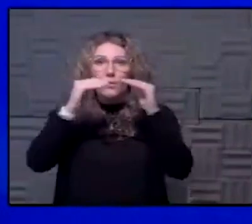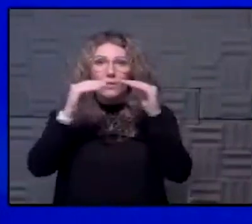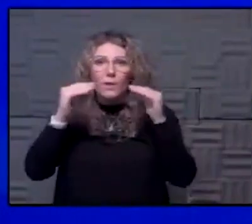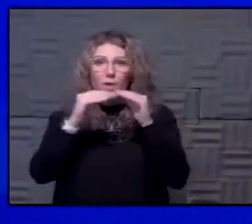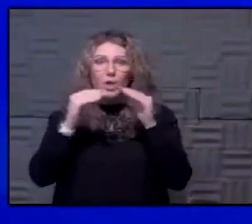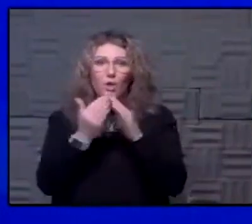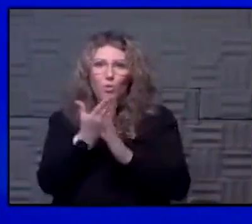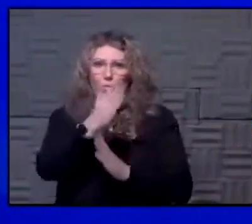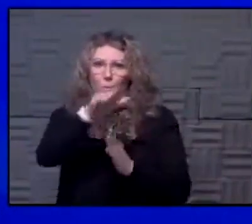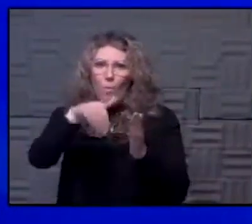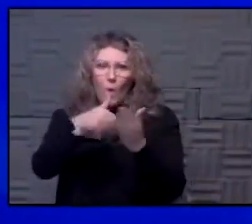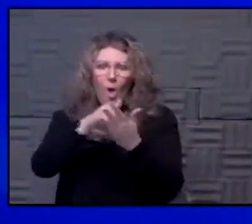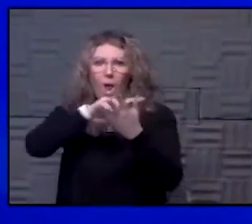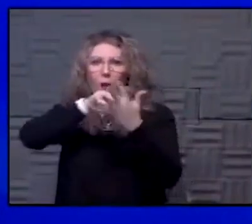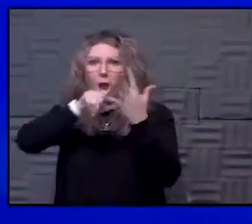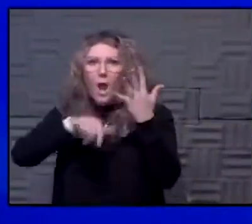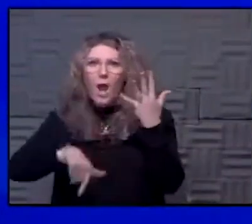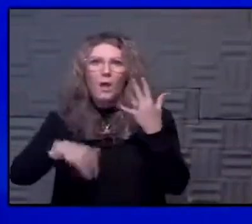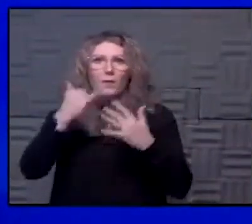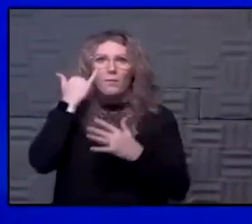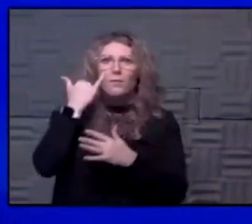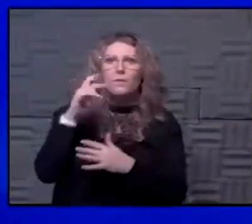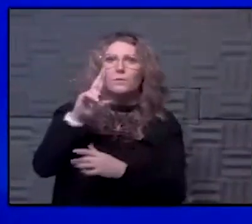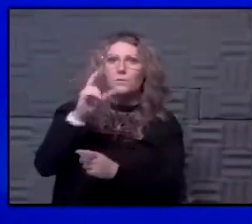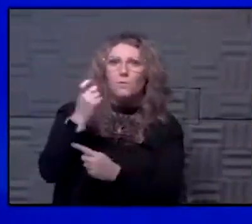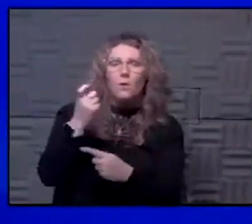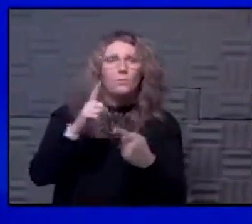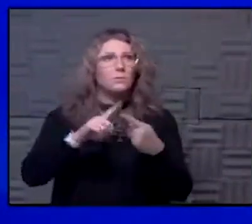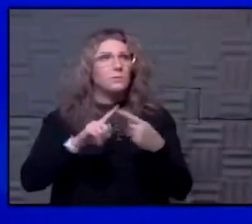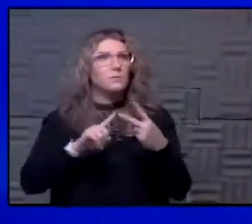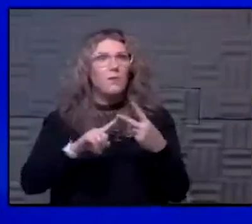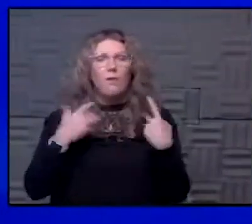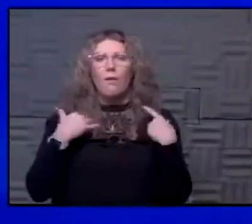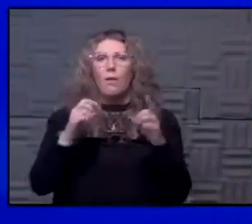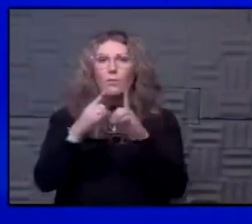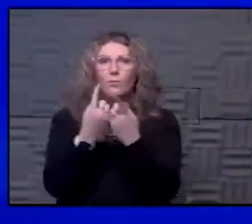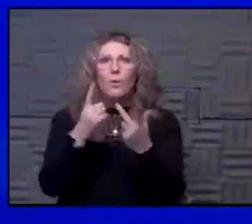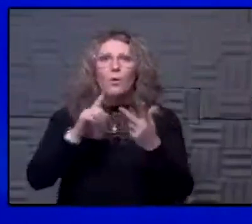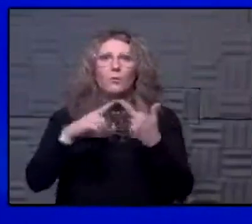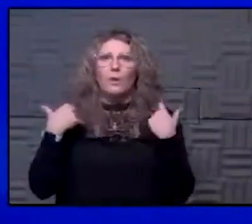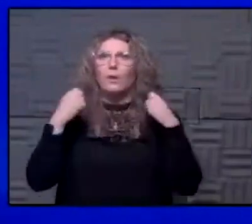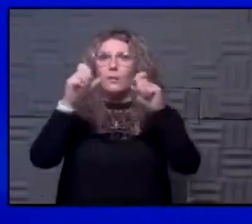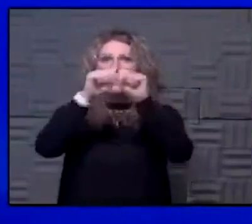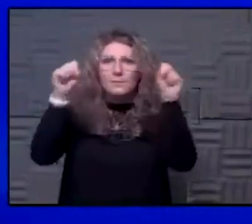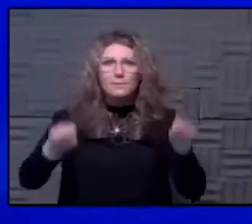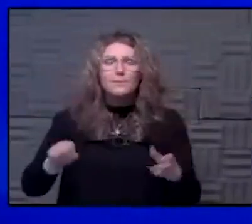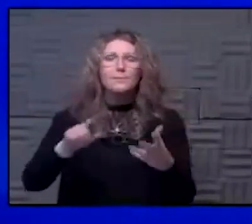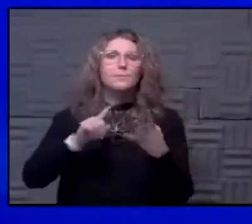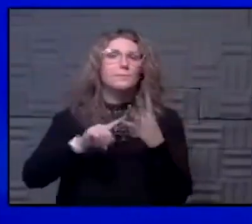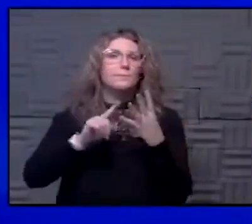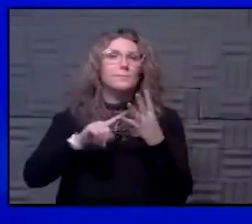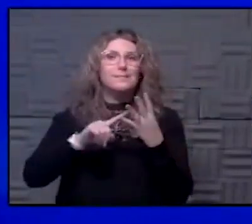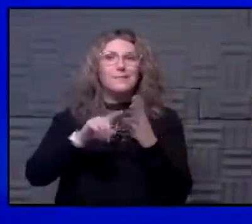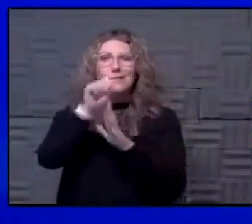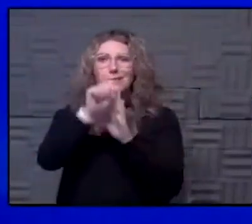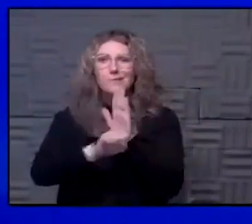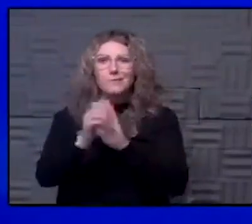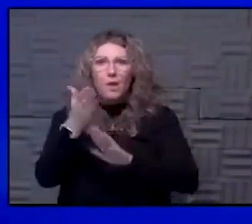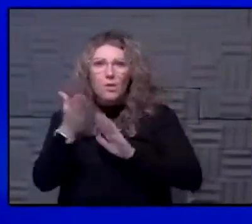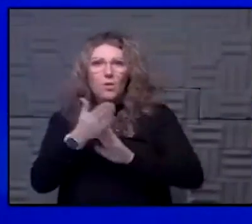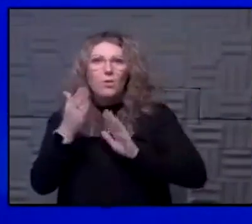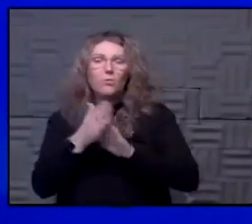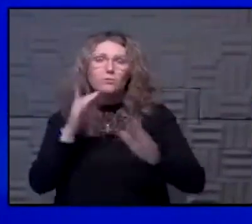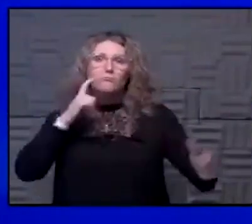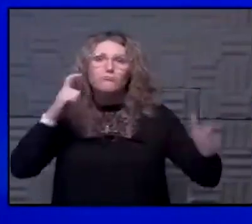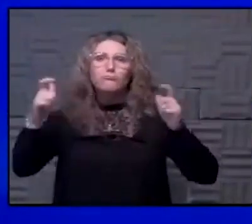go through all the modalities you can, whether it's through pharmacies, health departments, health system, or state-run mass vaccination clinics.